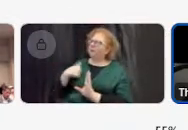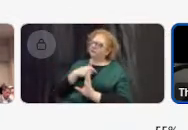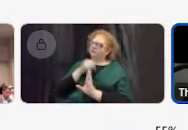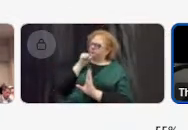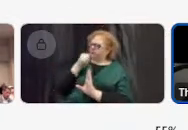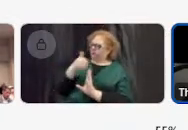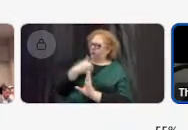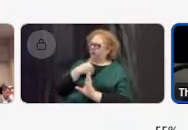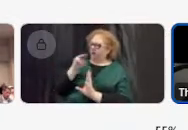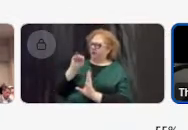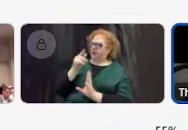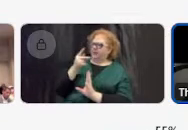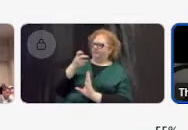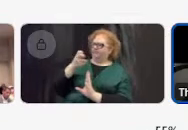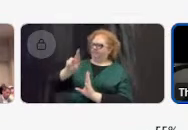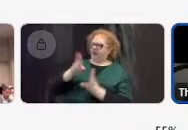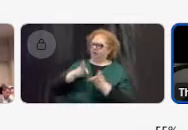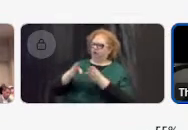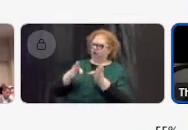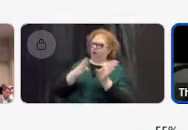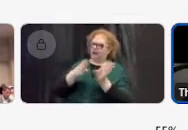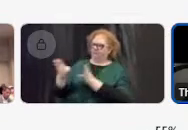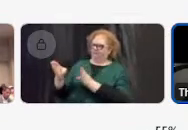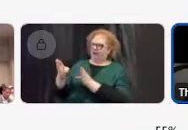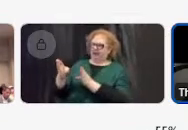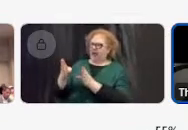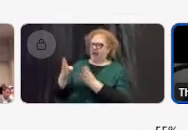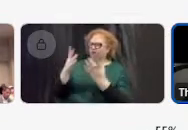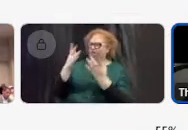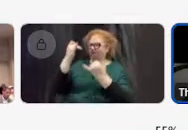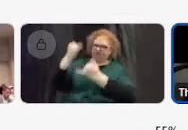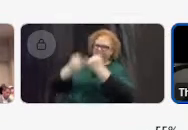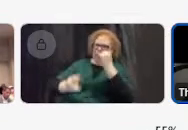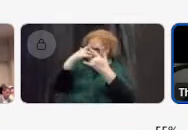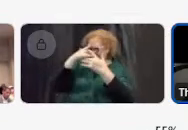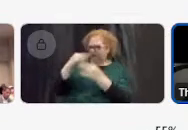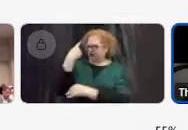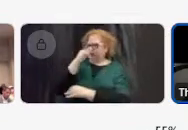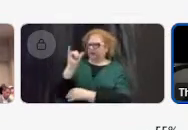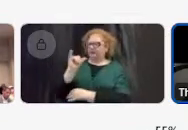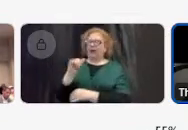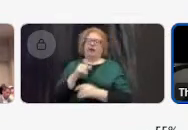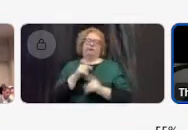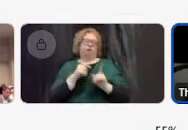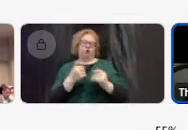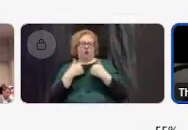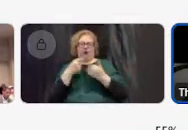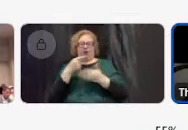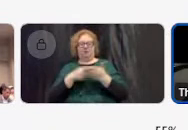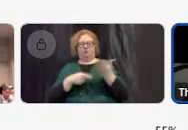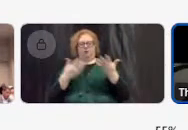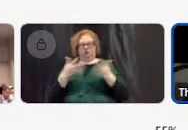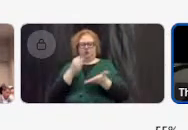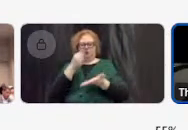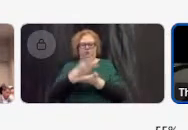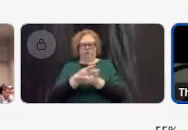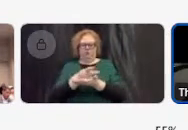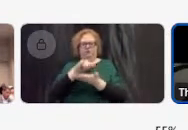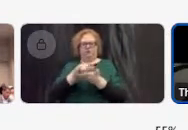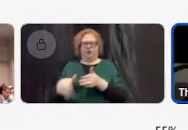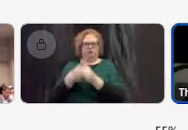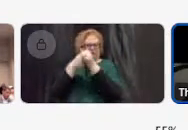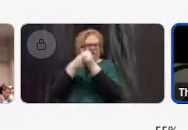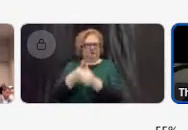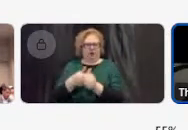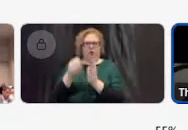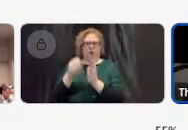Well, that's the version you've got, and that's the one that was passed by an ordinance, and that's the one that can only be amended by an ordinance. So I guess going back to staff,